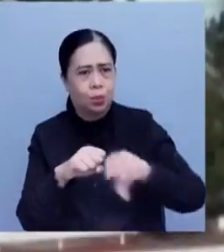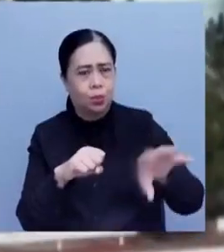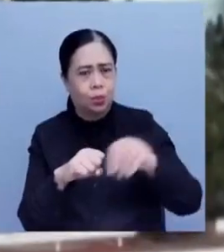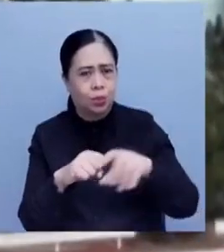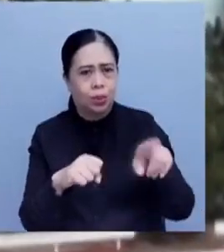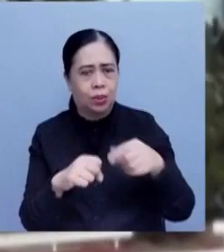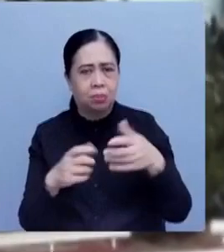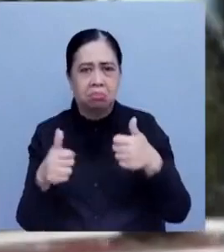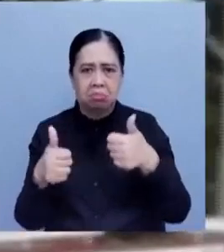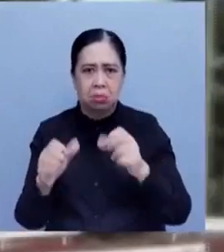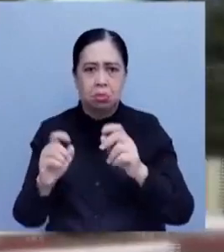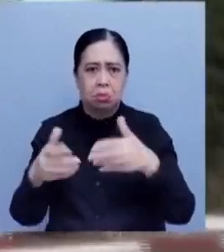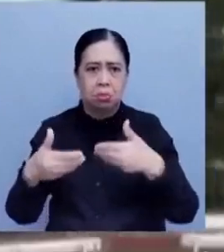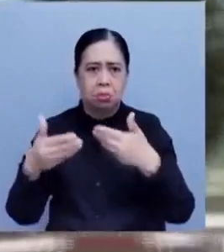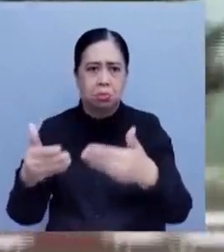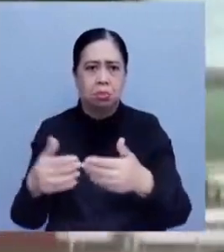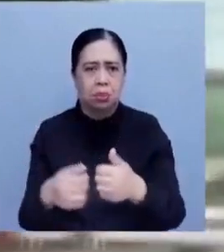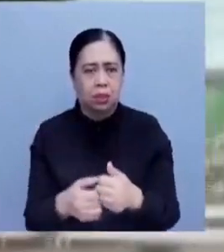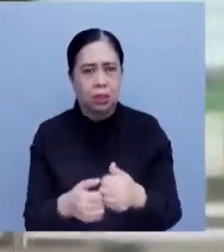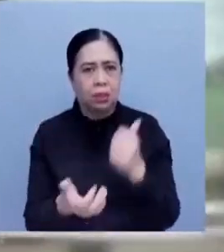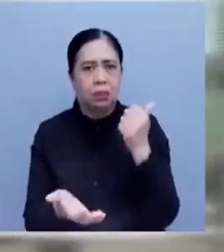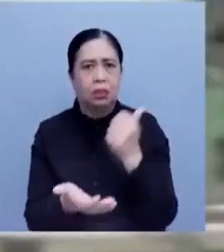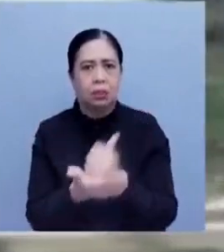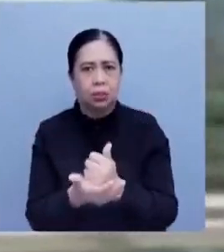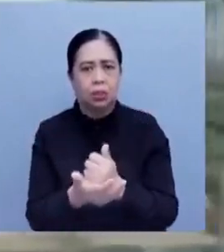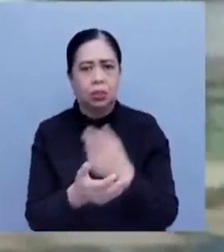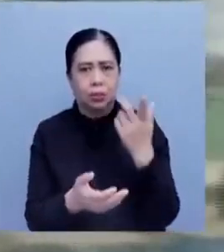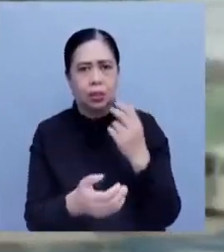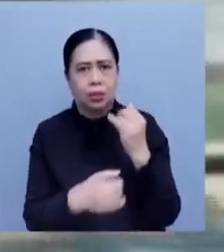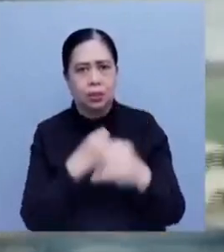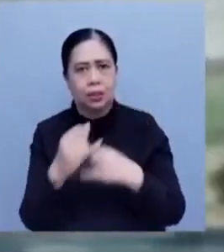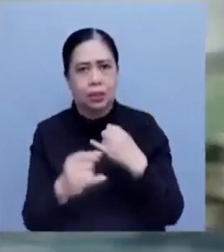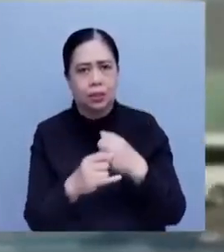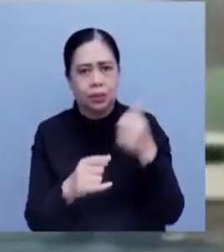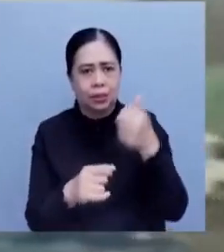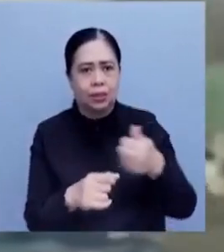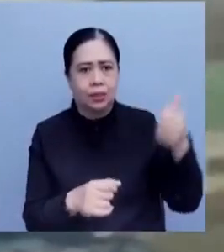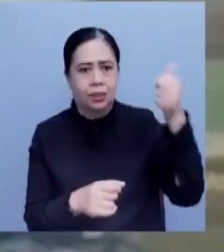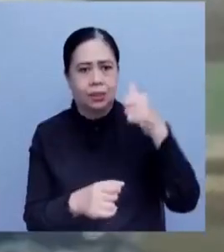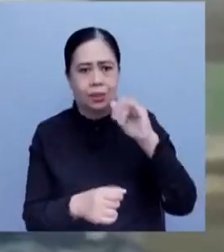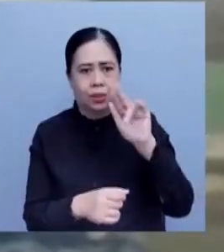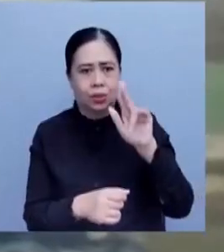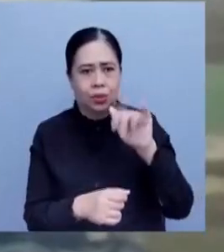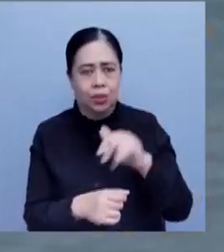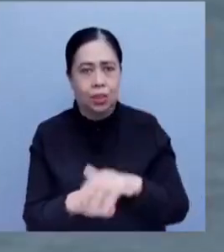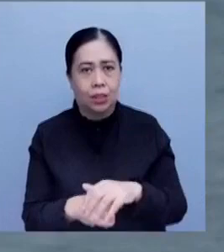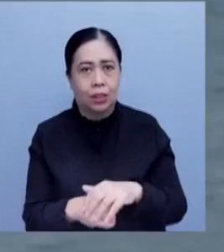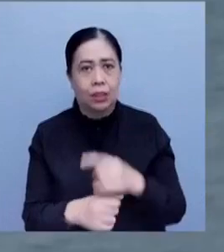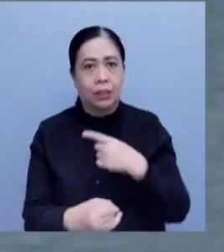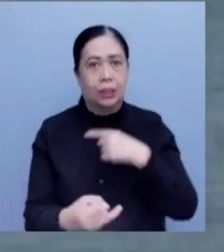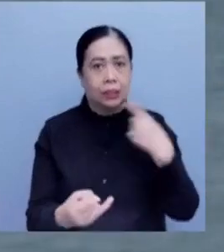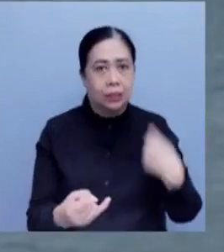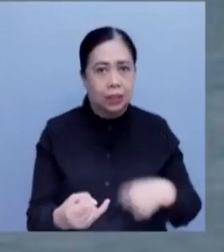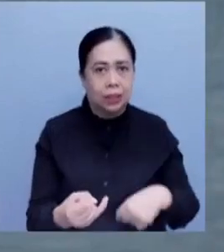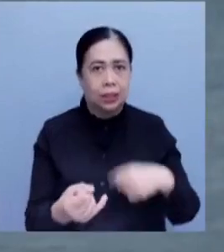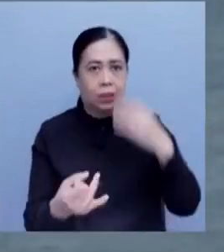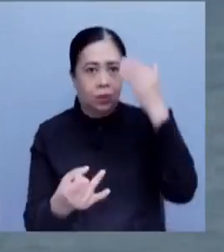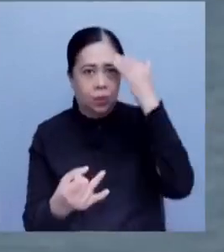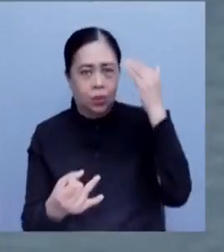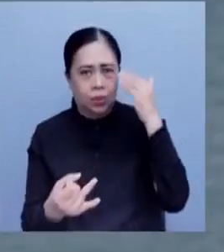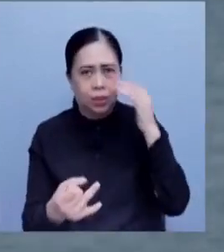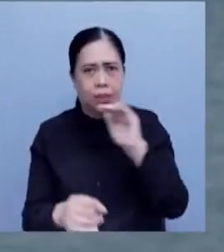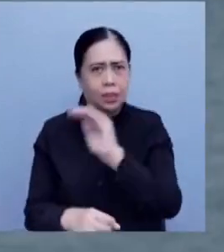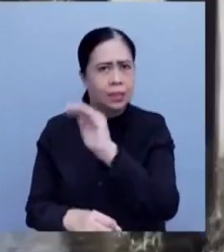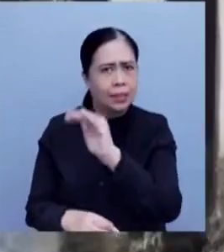from the International Atomic Energy Agency back in July. China and South Korea are among several countries that have voiced